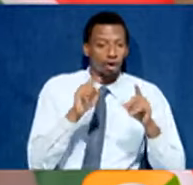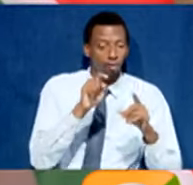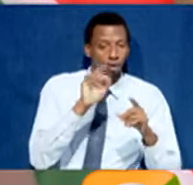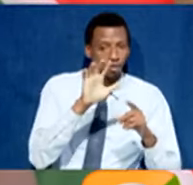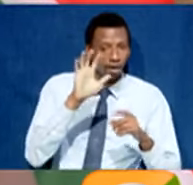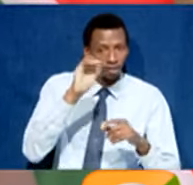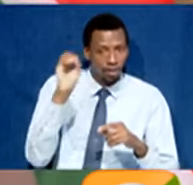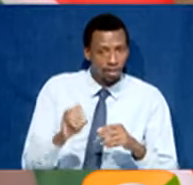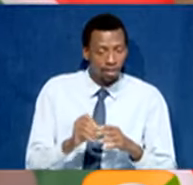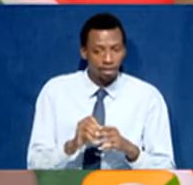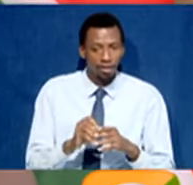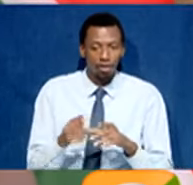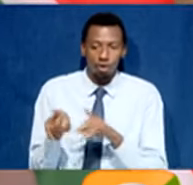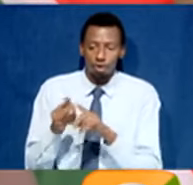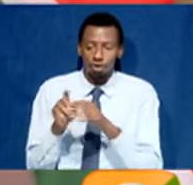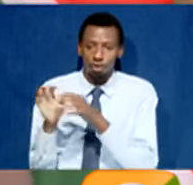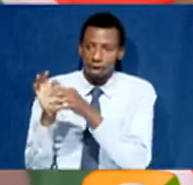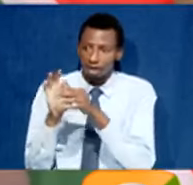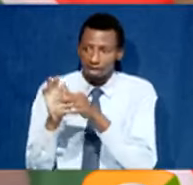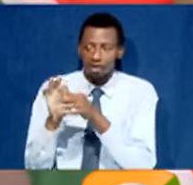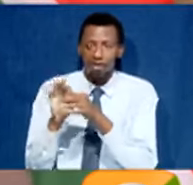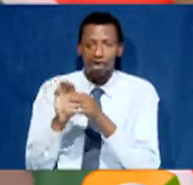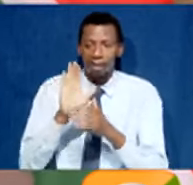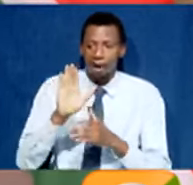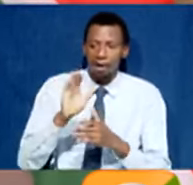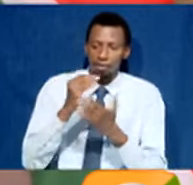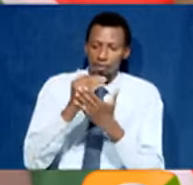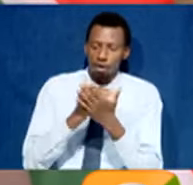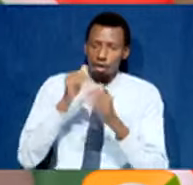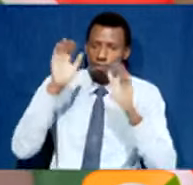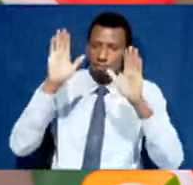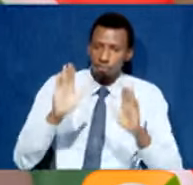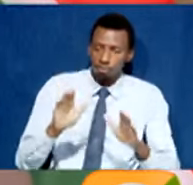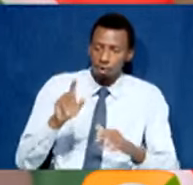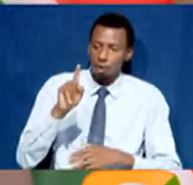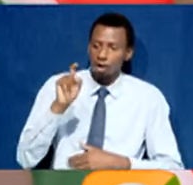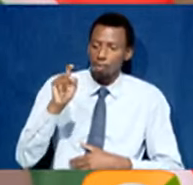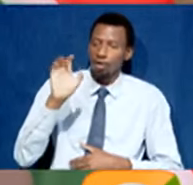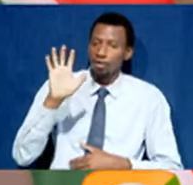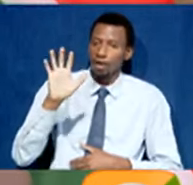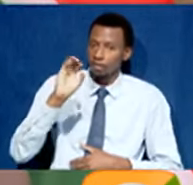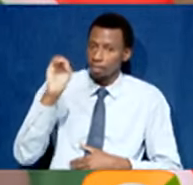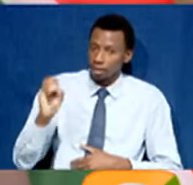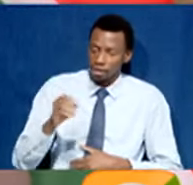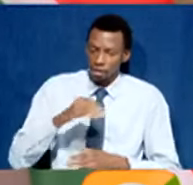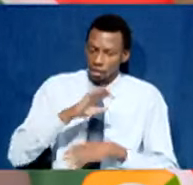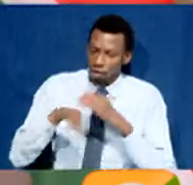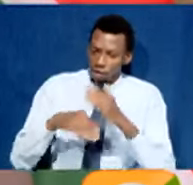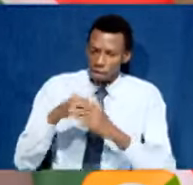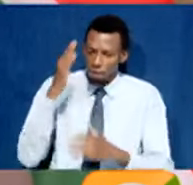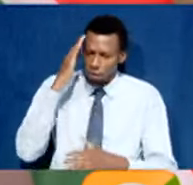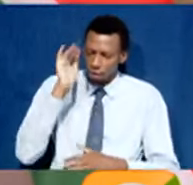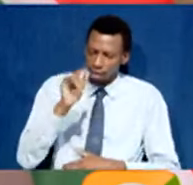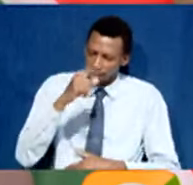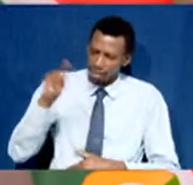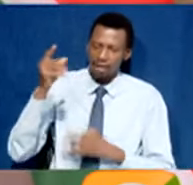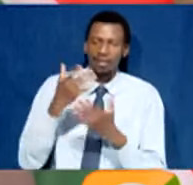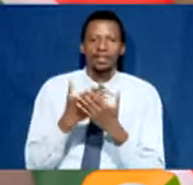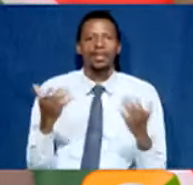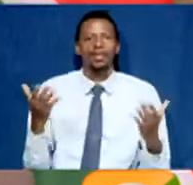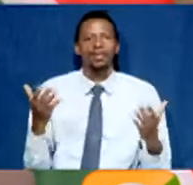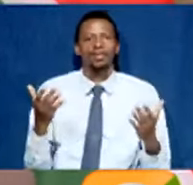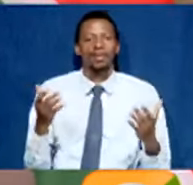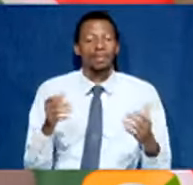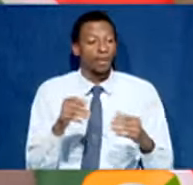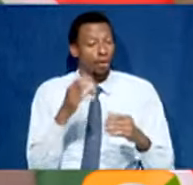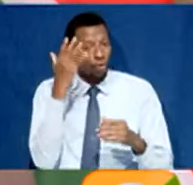1.5%. Yeah, it's not, and we all know that it is the right thing to do. because other countries have done it and they have